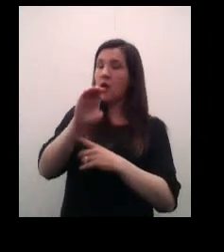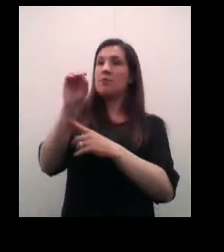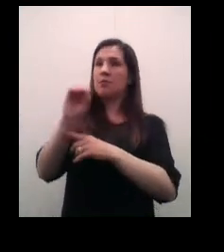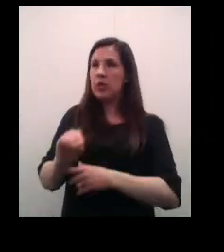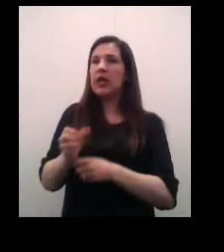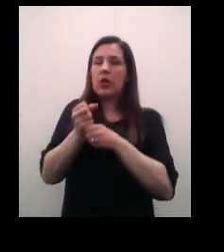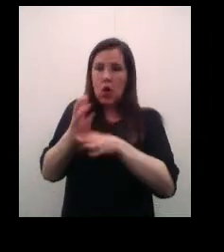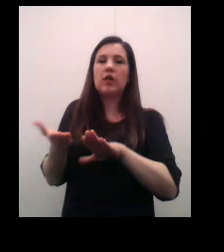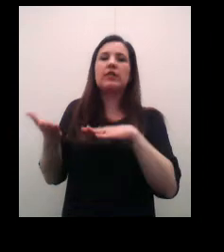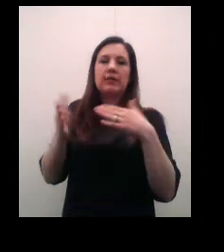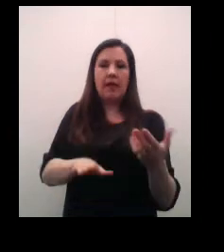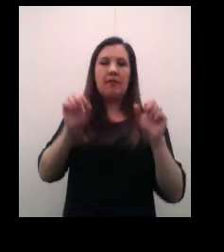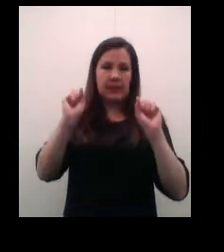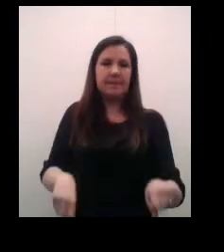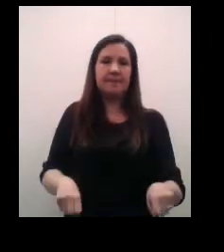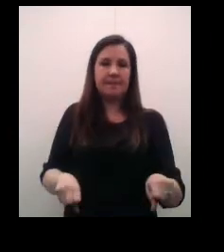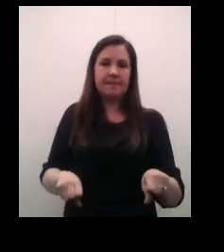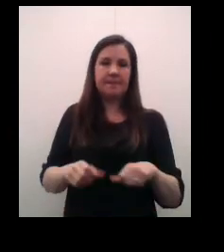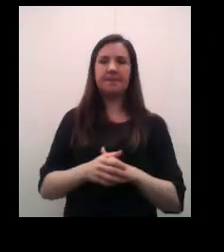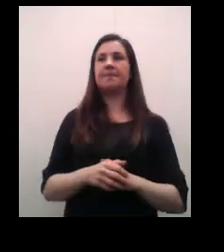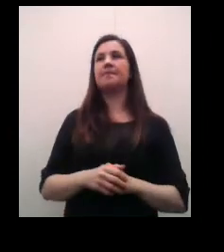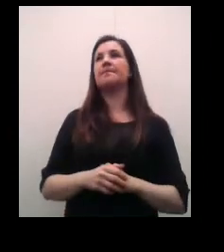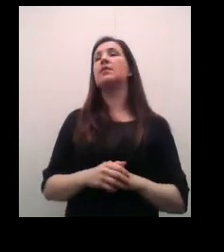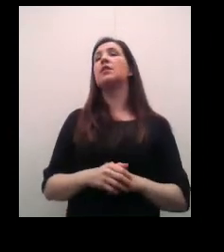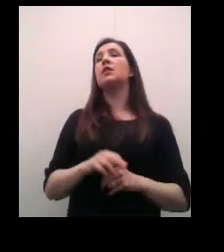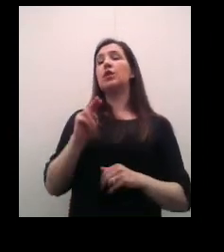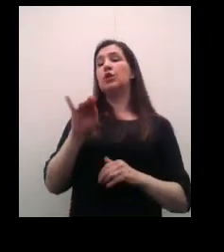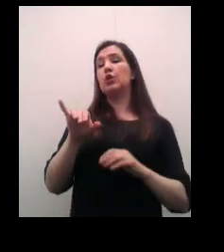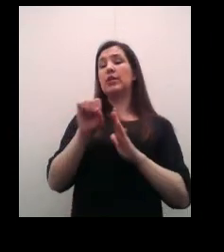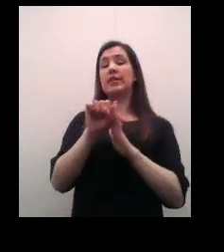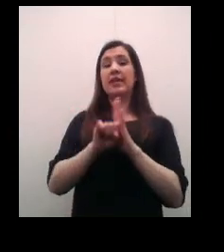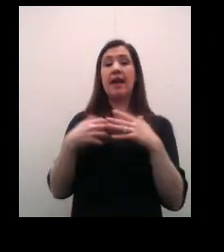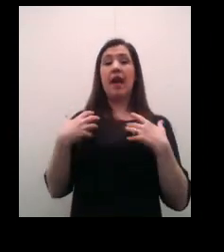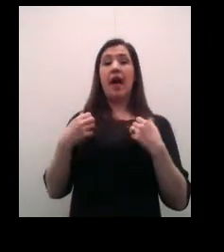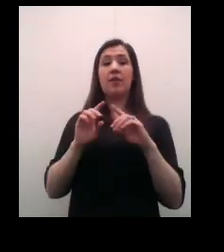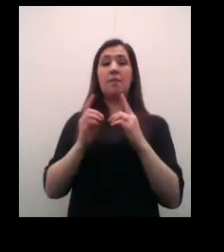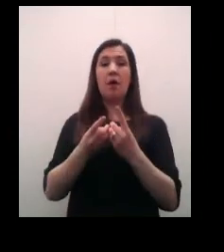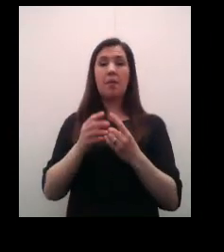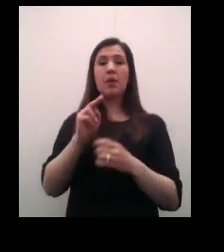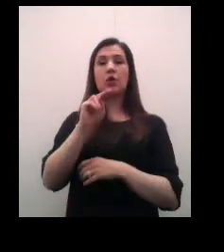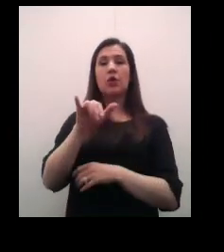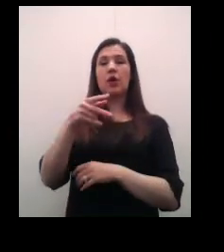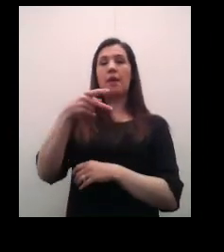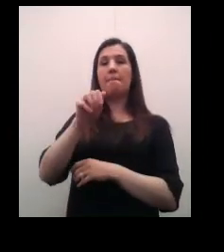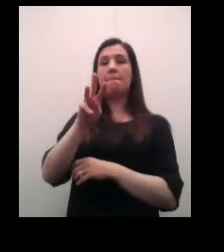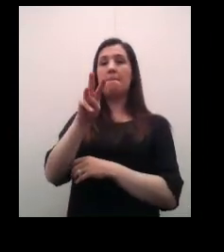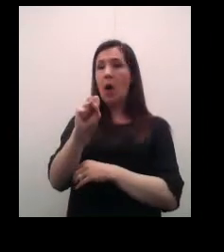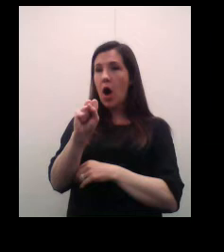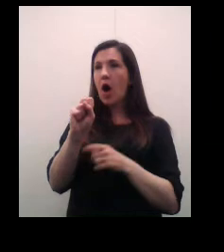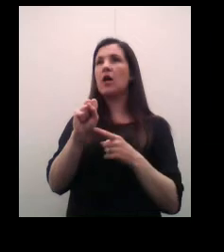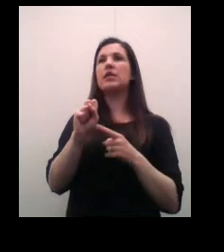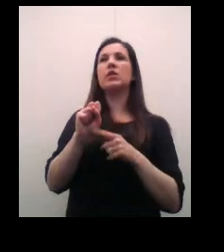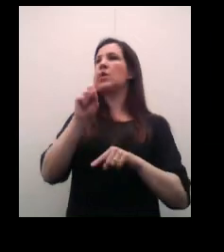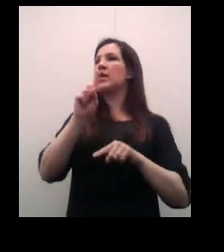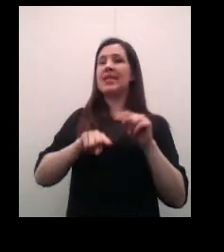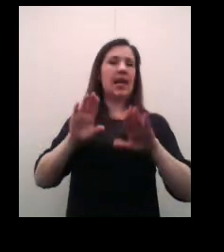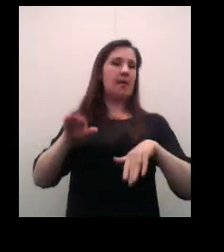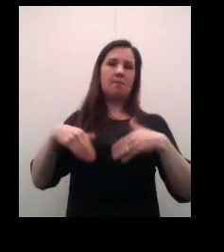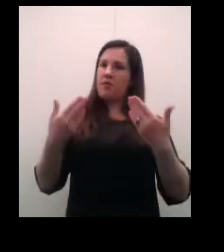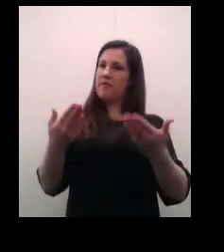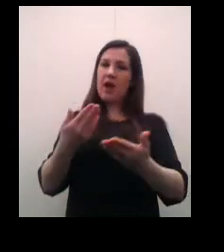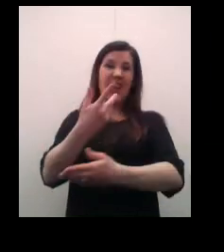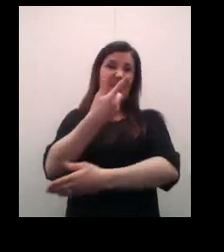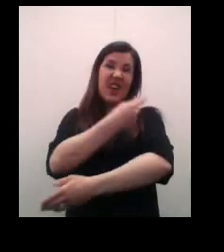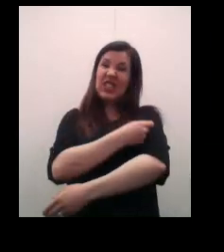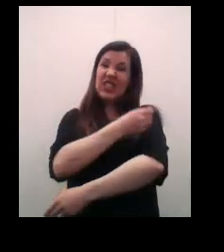much. And so because of New York State Health Department, New York pause, we can't provide any rabies